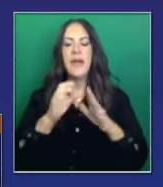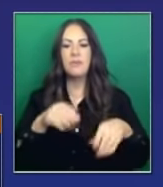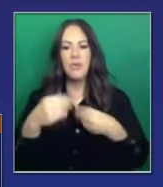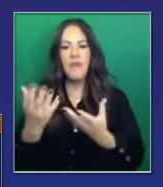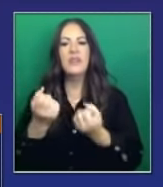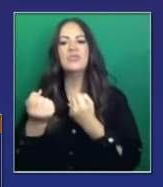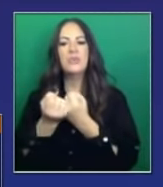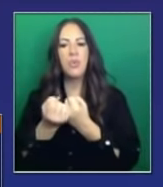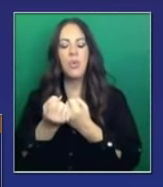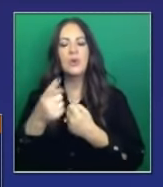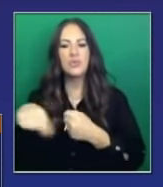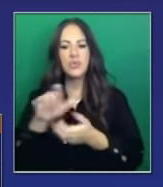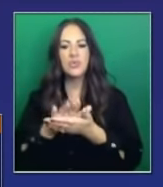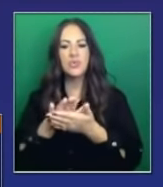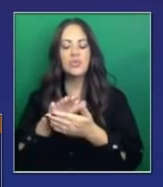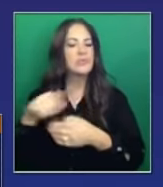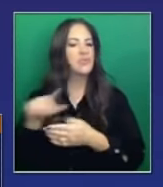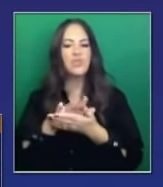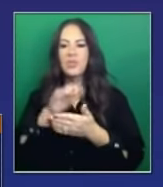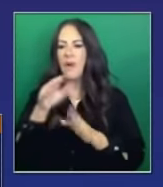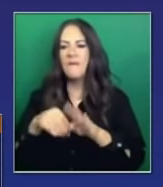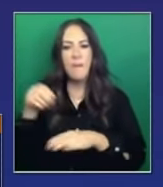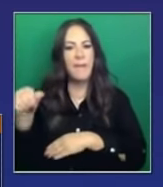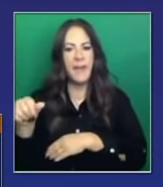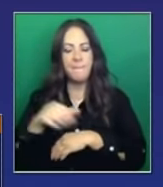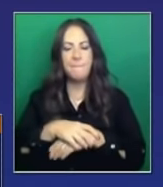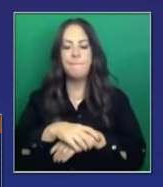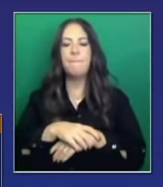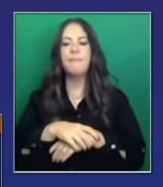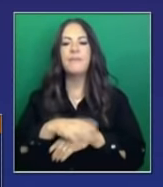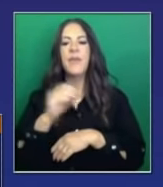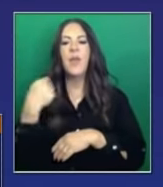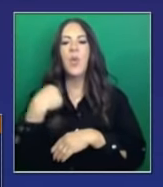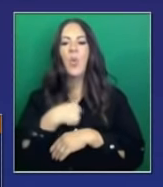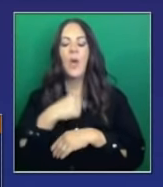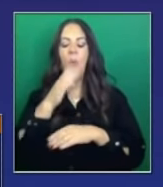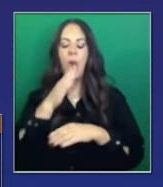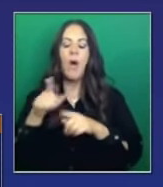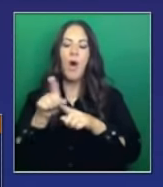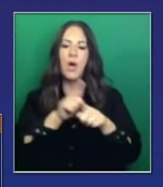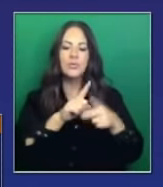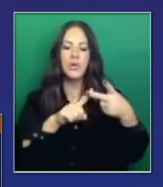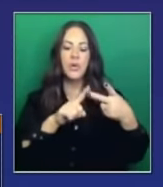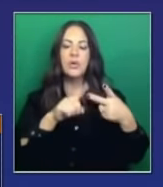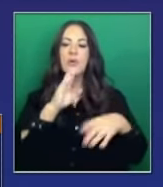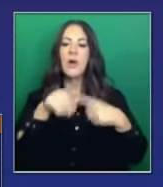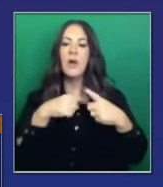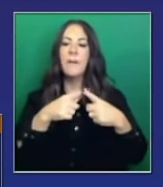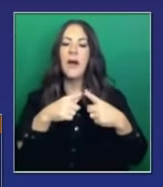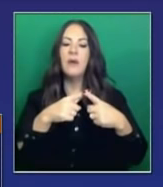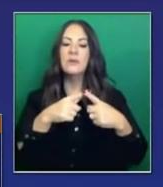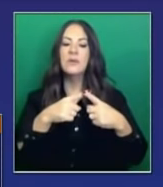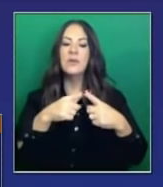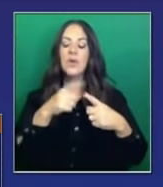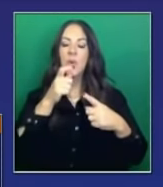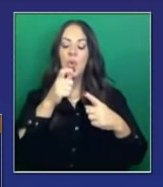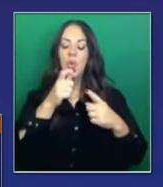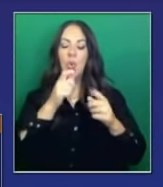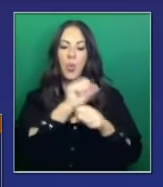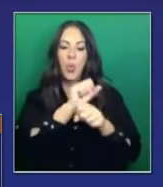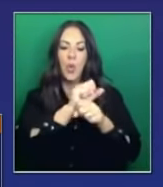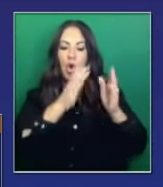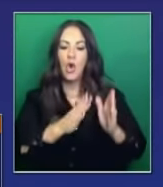no cost going forward. More emphasis on contact tracing. We've talked a lot in the past about the partnerships with local health officers and